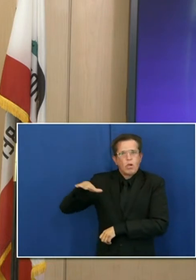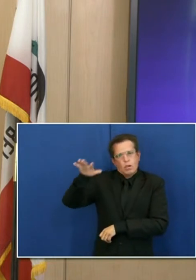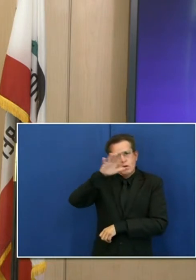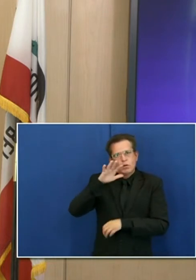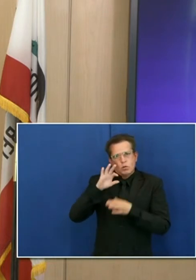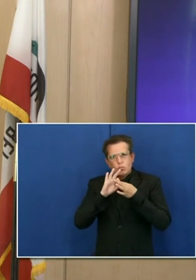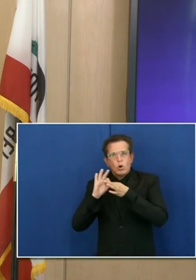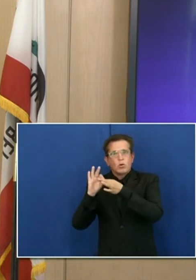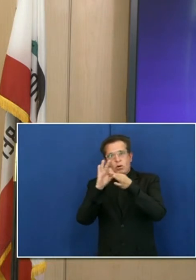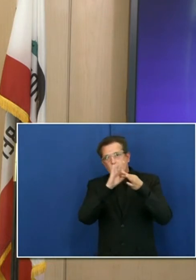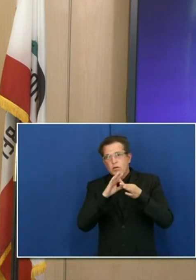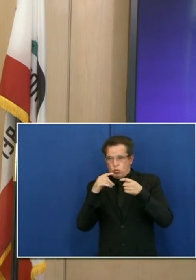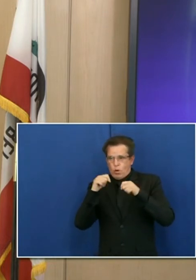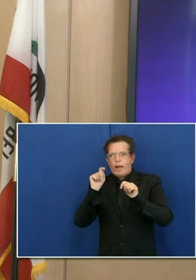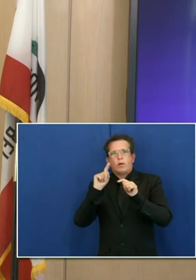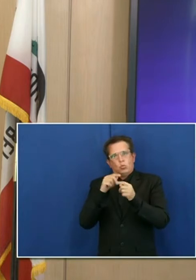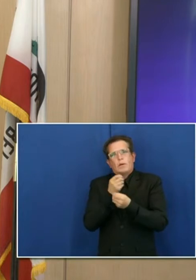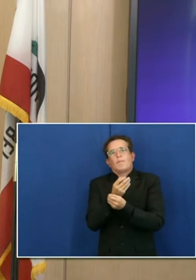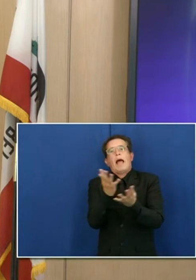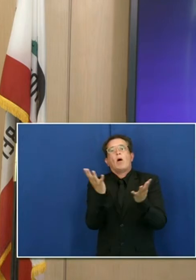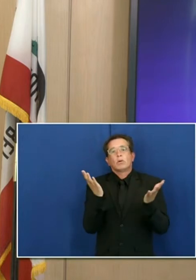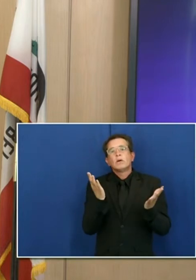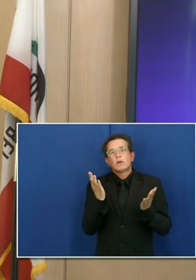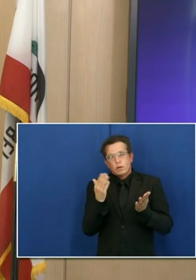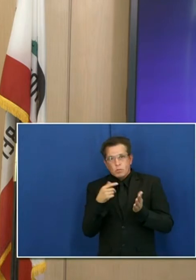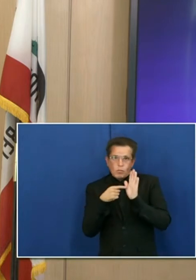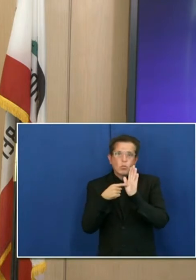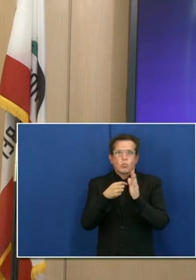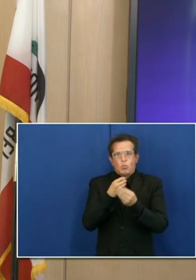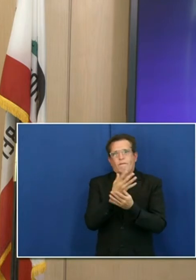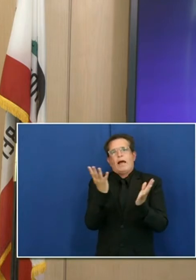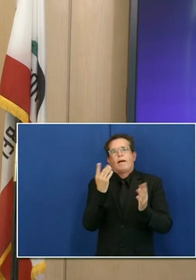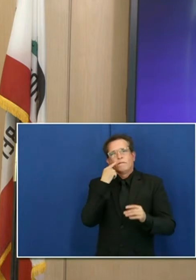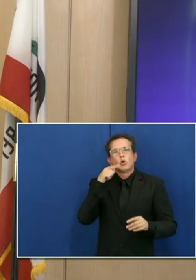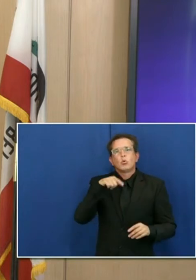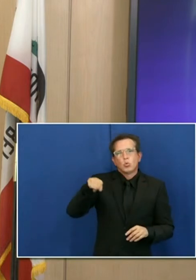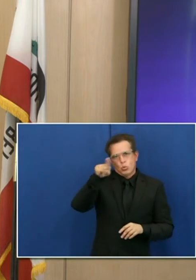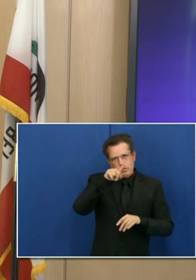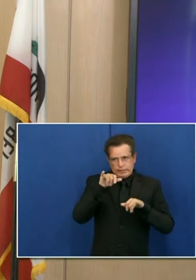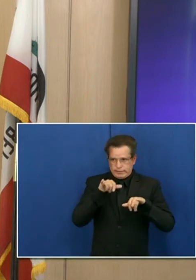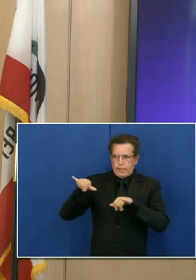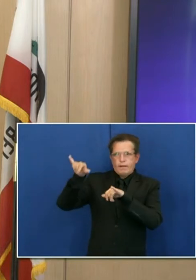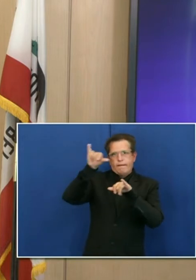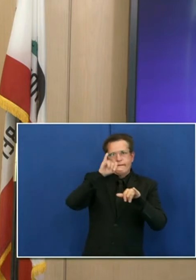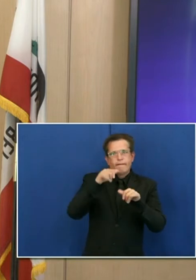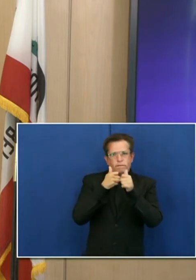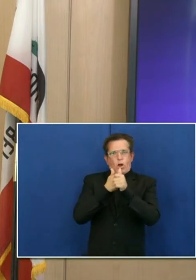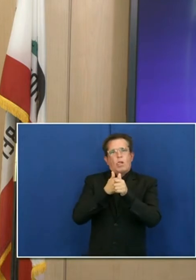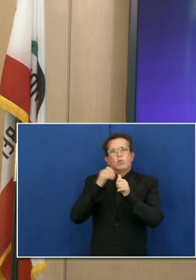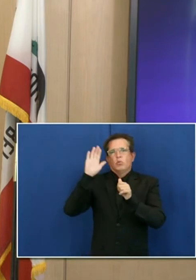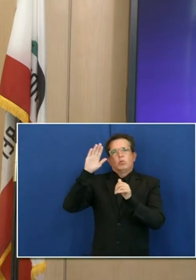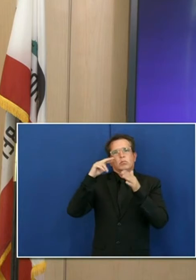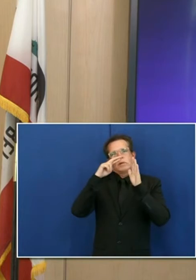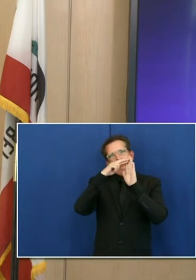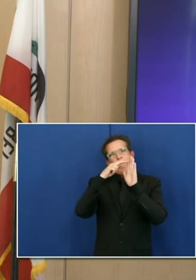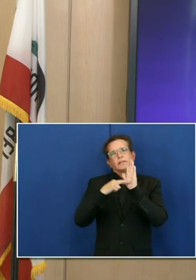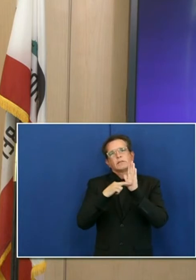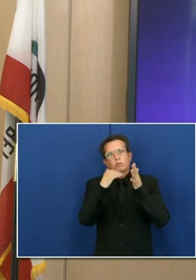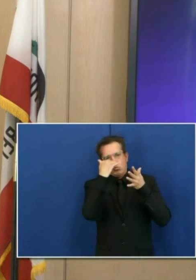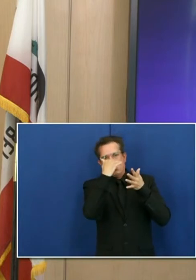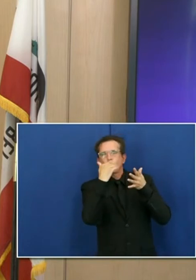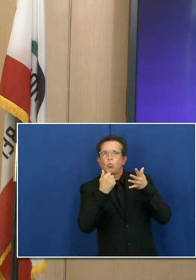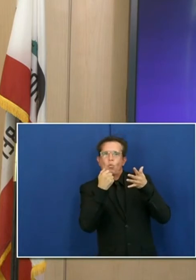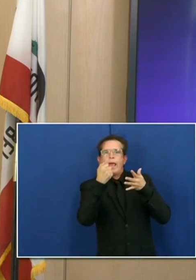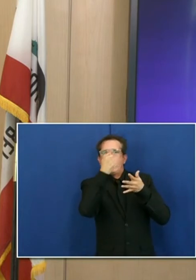to administer and provide those vaccines consistent with the guidance that's been put out with the tiers and ranking